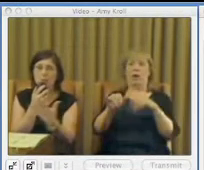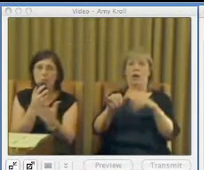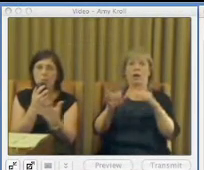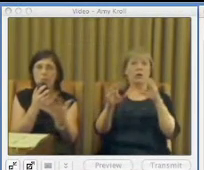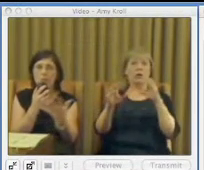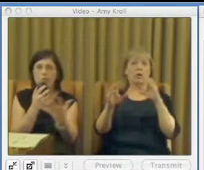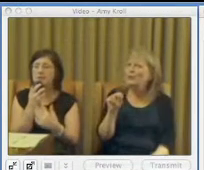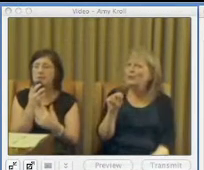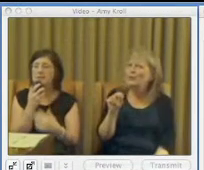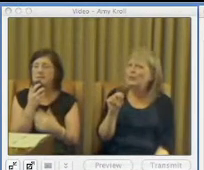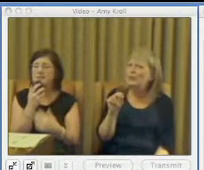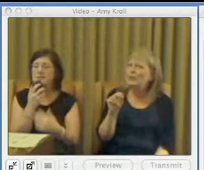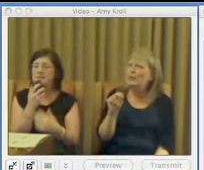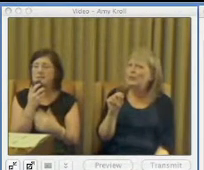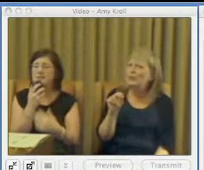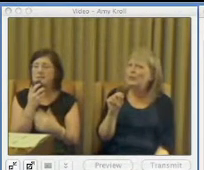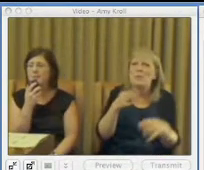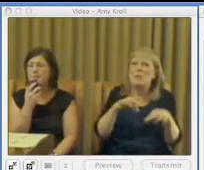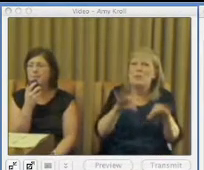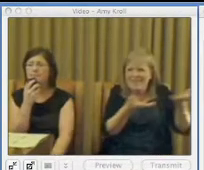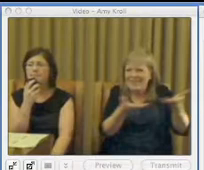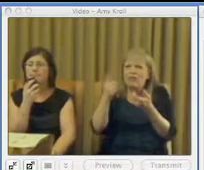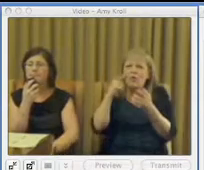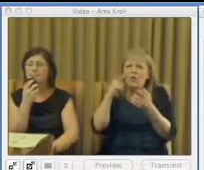need to help to coordinate that. So